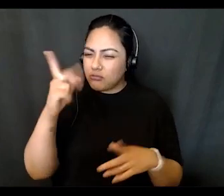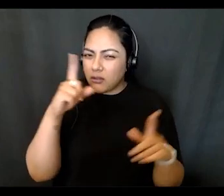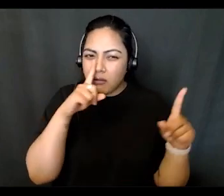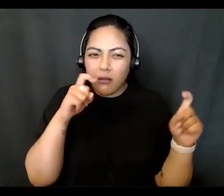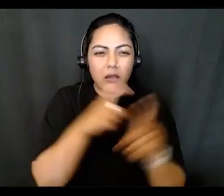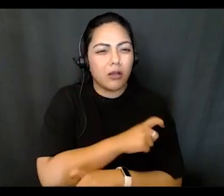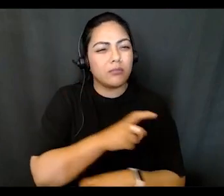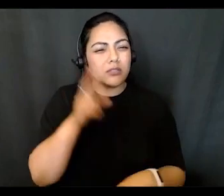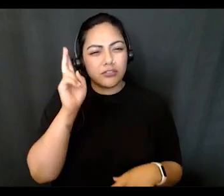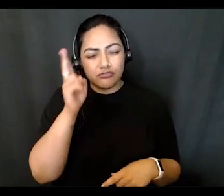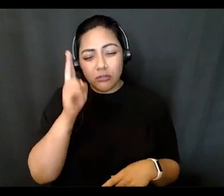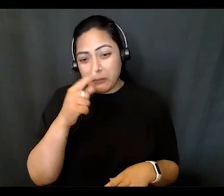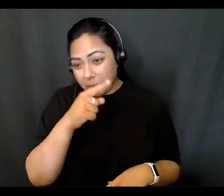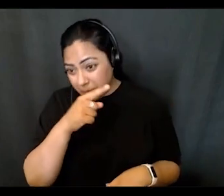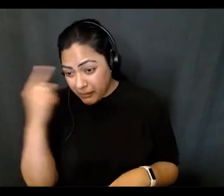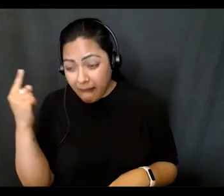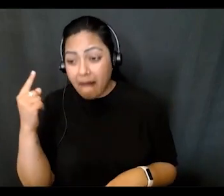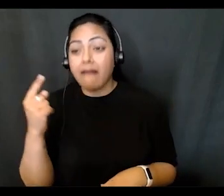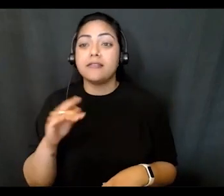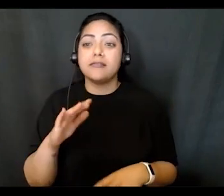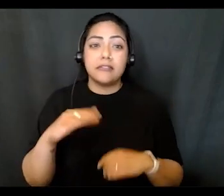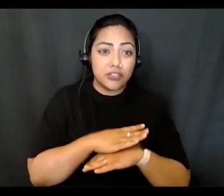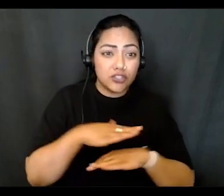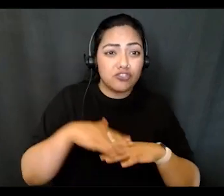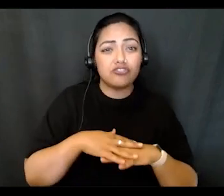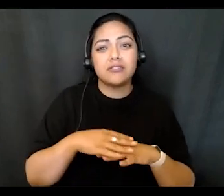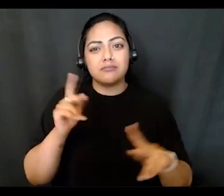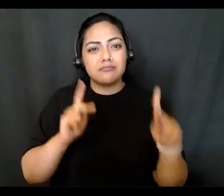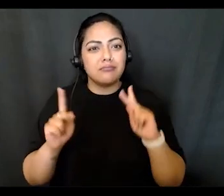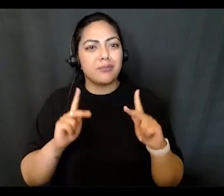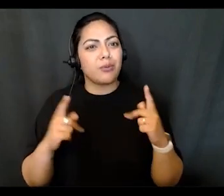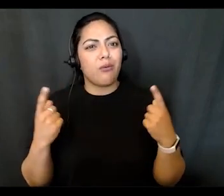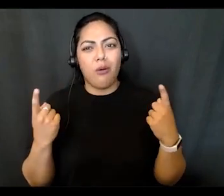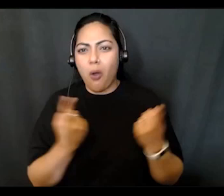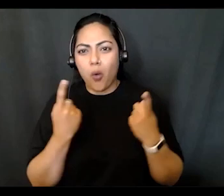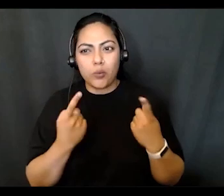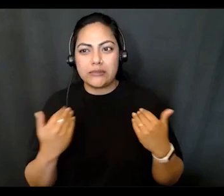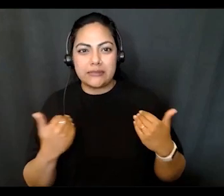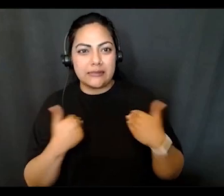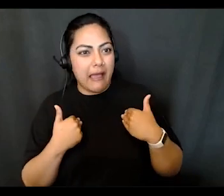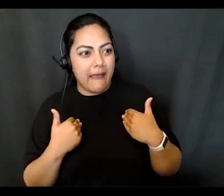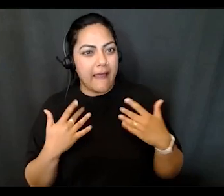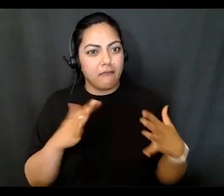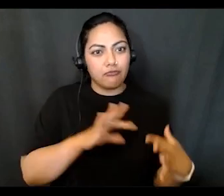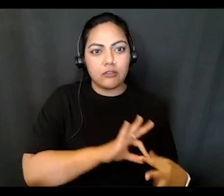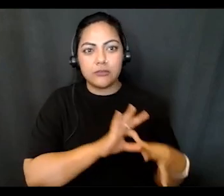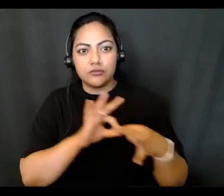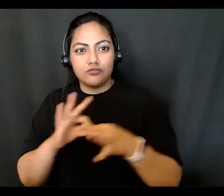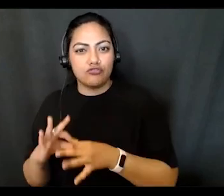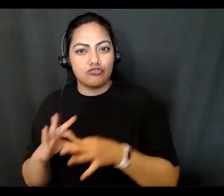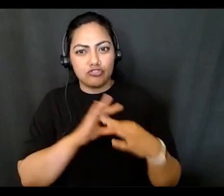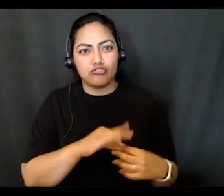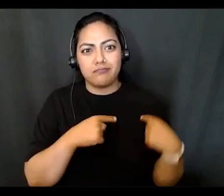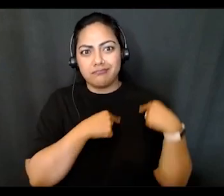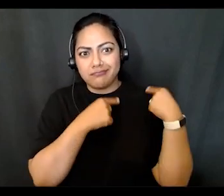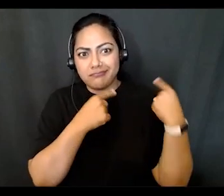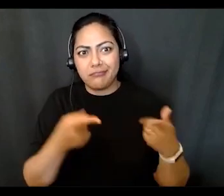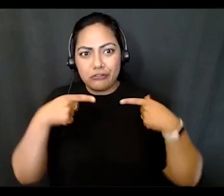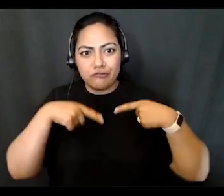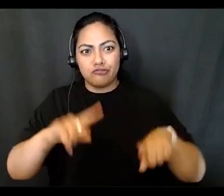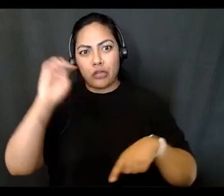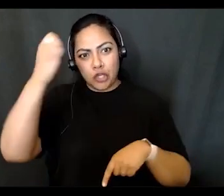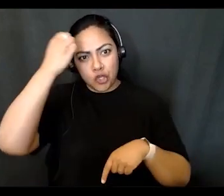have as Black and Indigenous folks to co-resist as we navigate settler colonial states. The Black Health